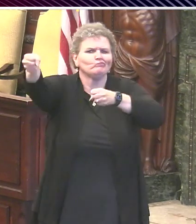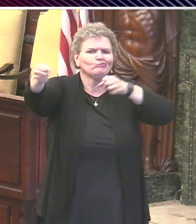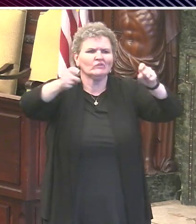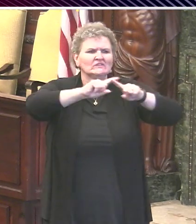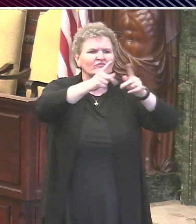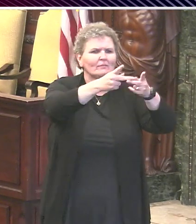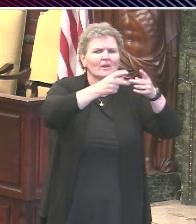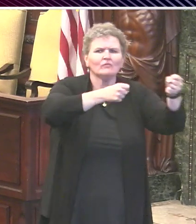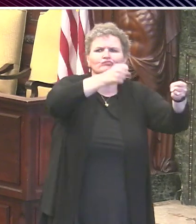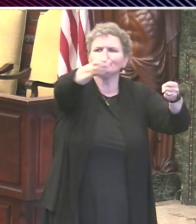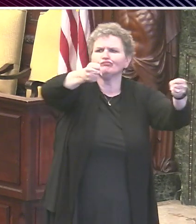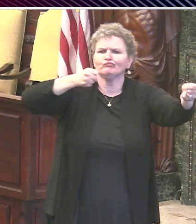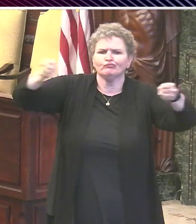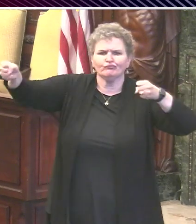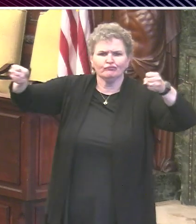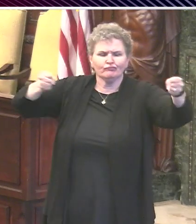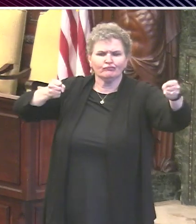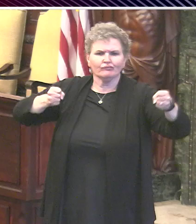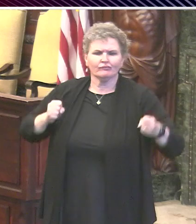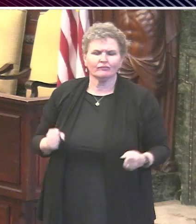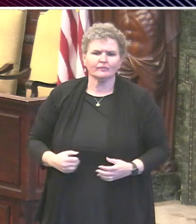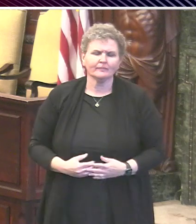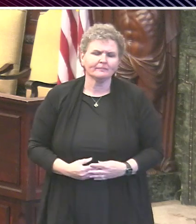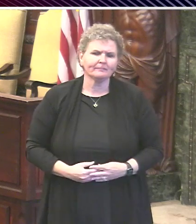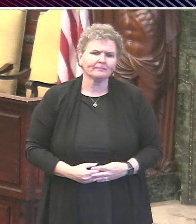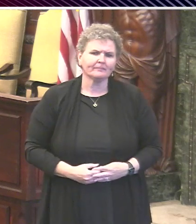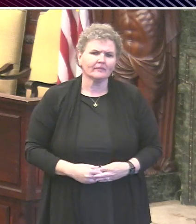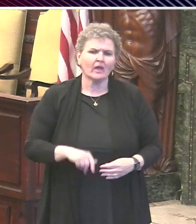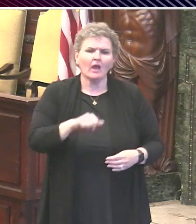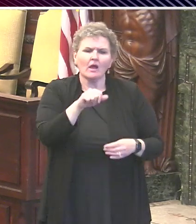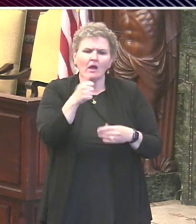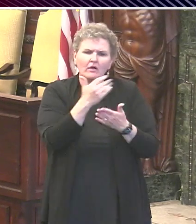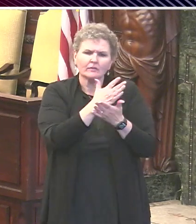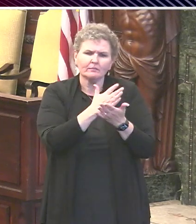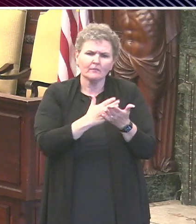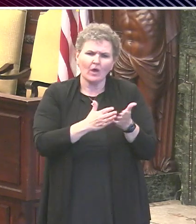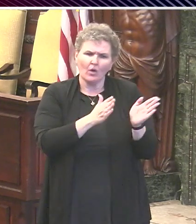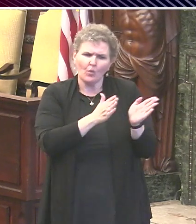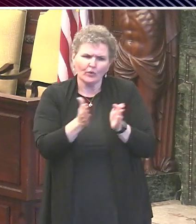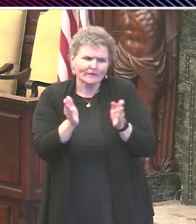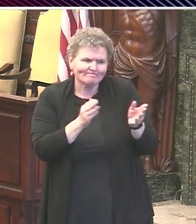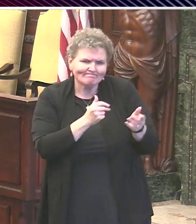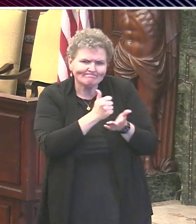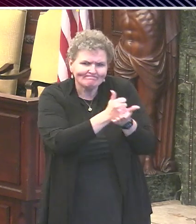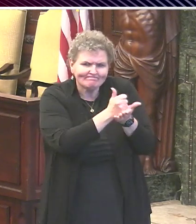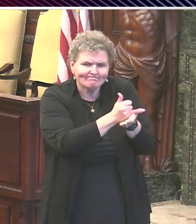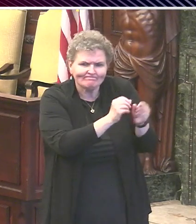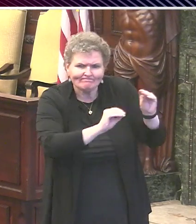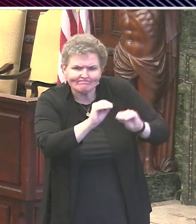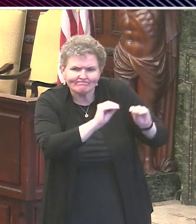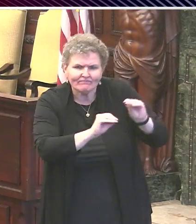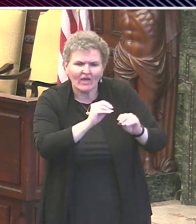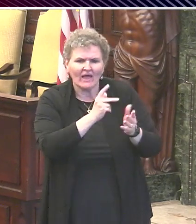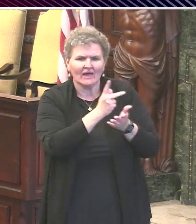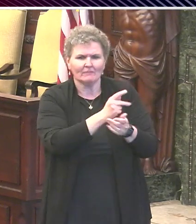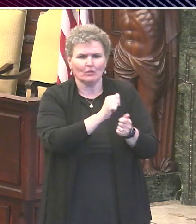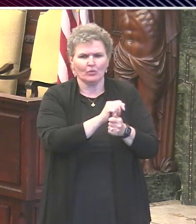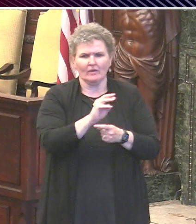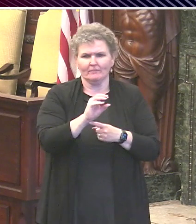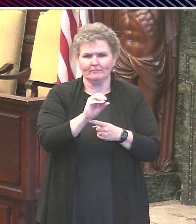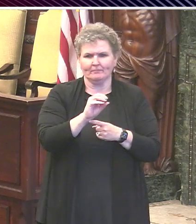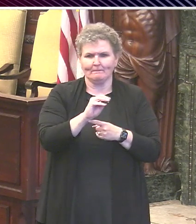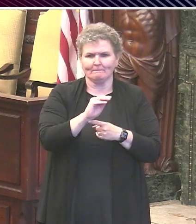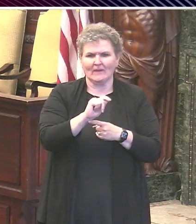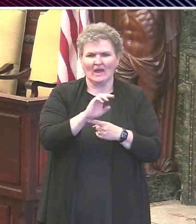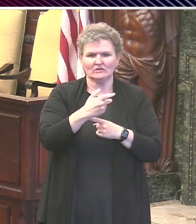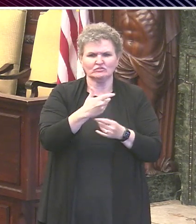And we've had resistance from some elements of the organizers to keep our folks, outreach workers, away from the campers.